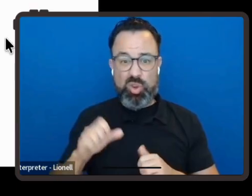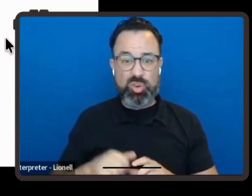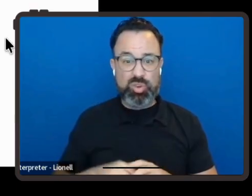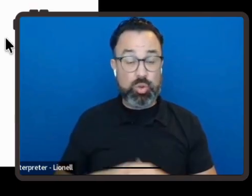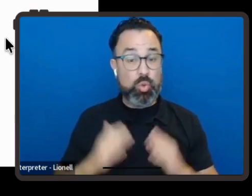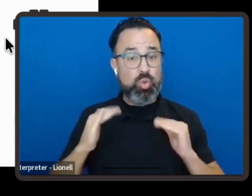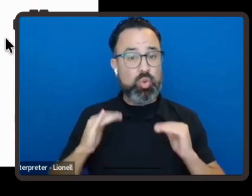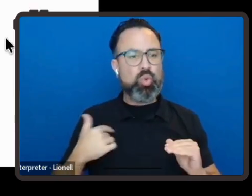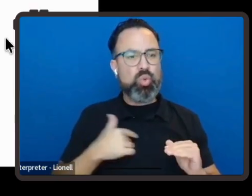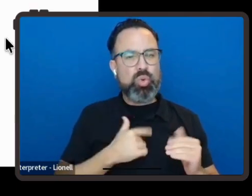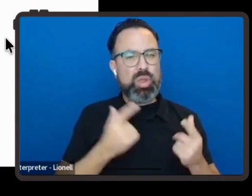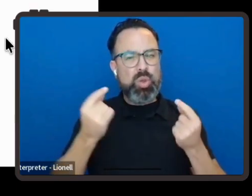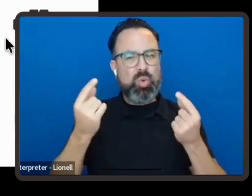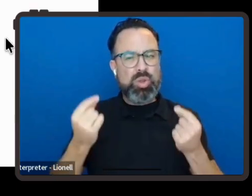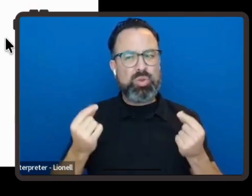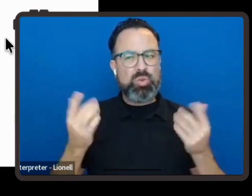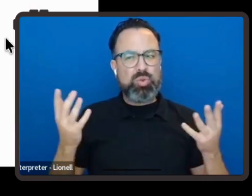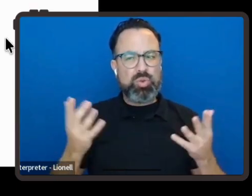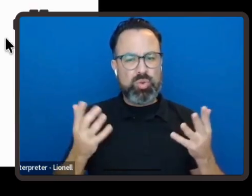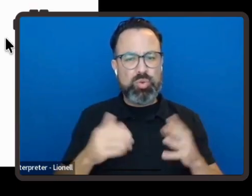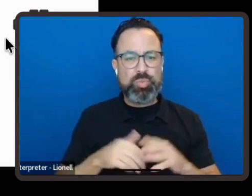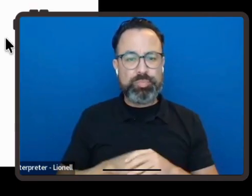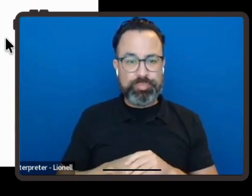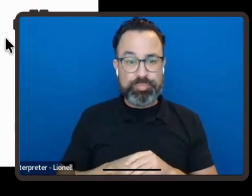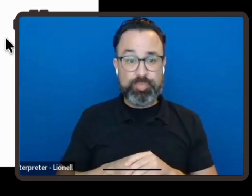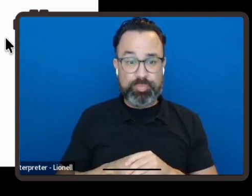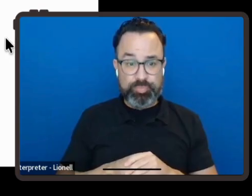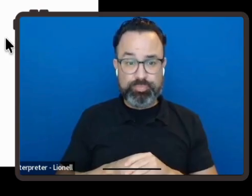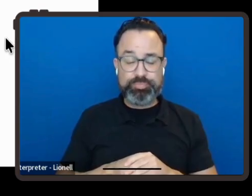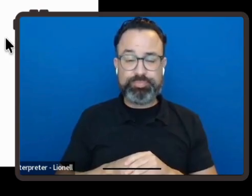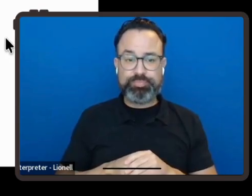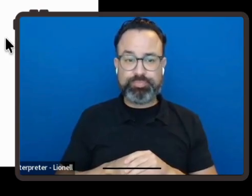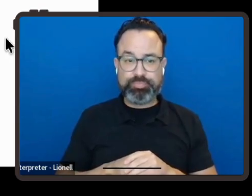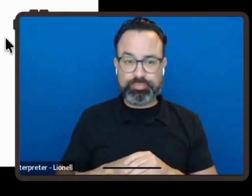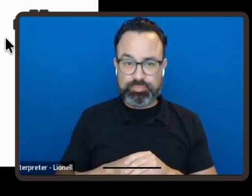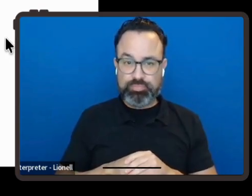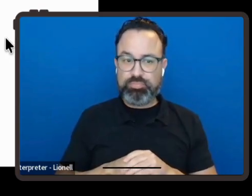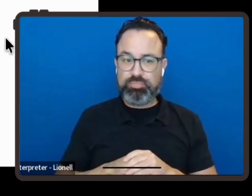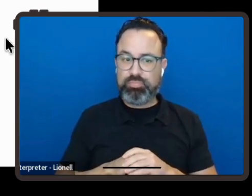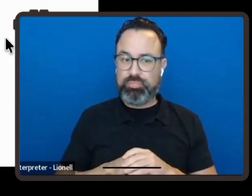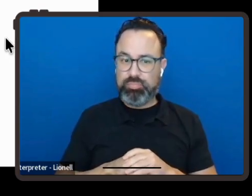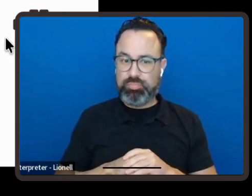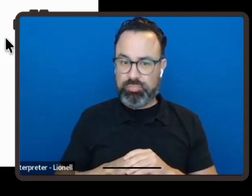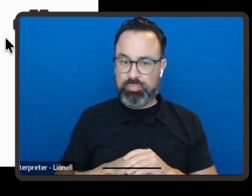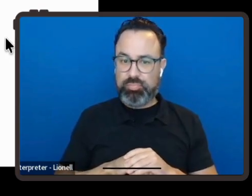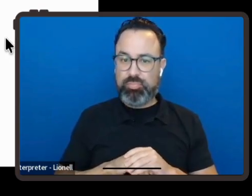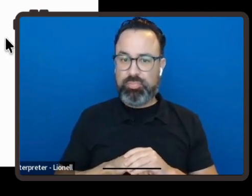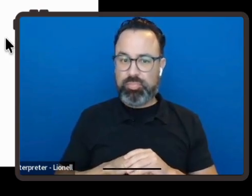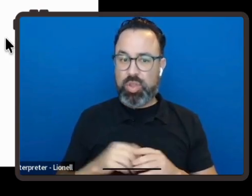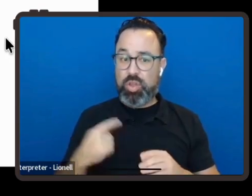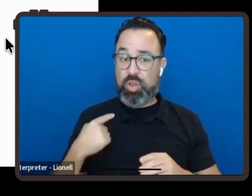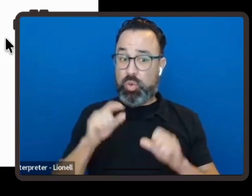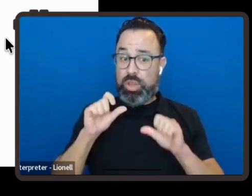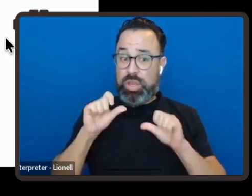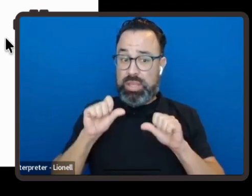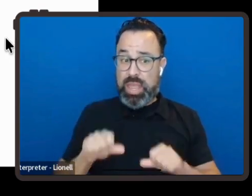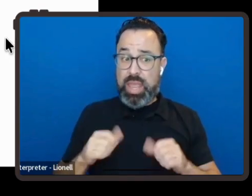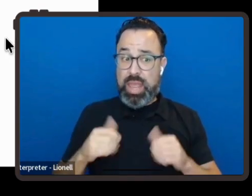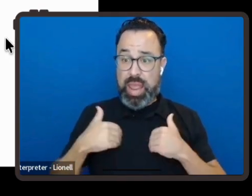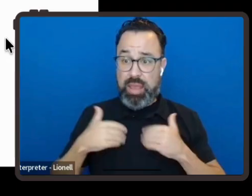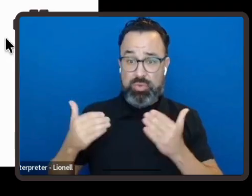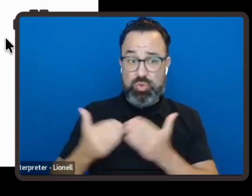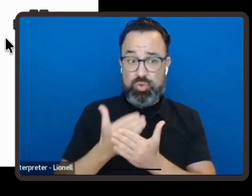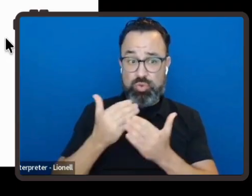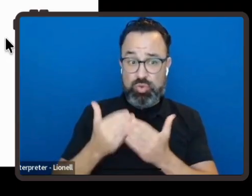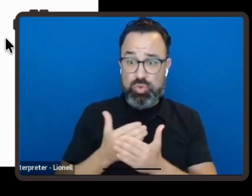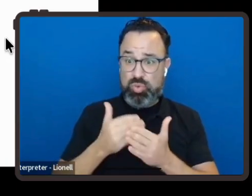Yeah, in order to have updated studies and data, we created a pilot study questionnaire. It was